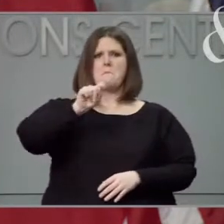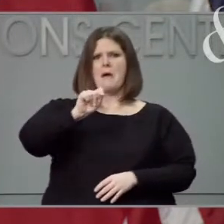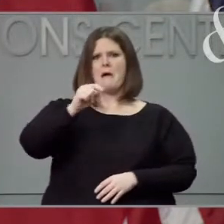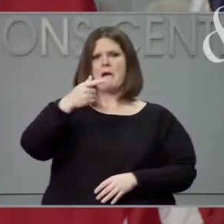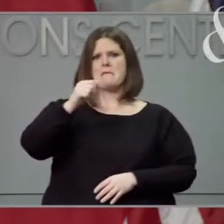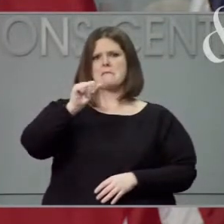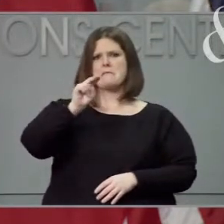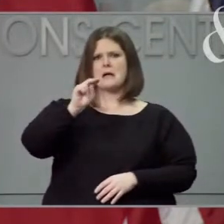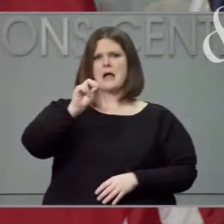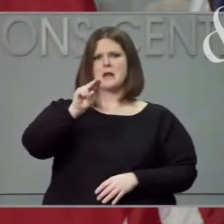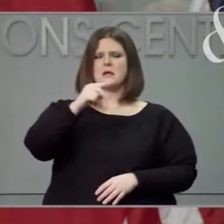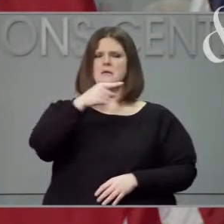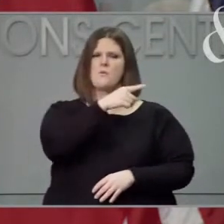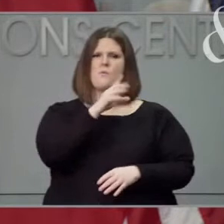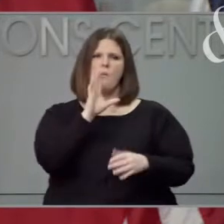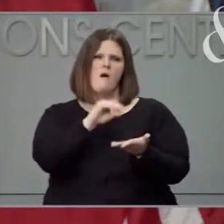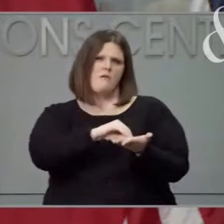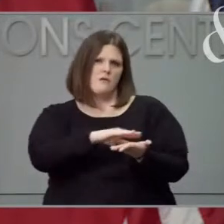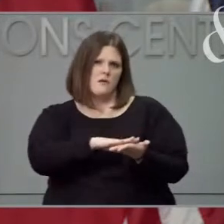to clarify.